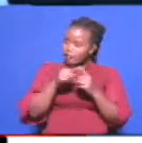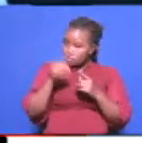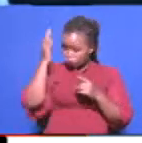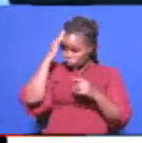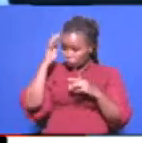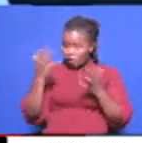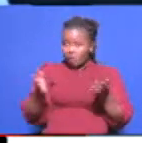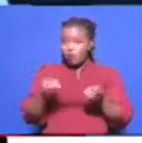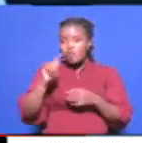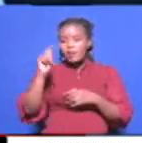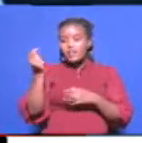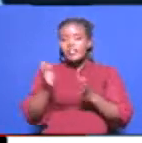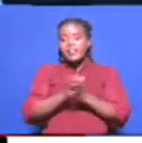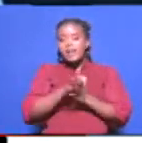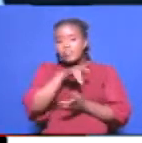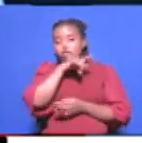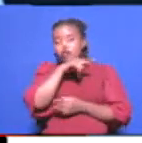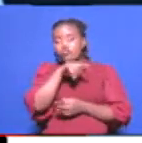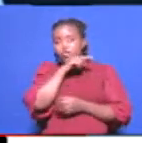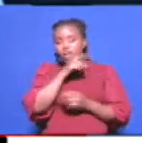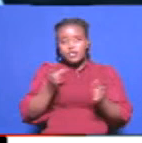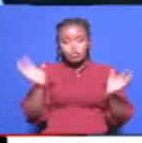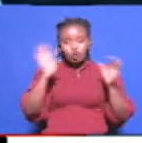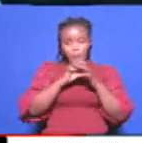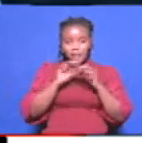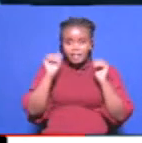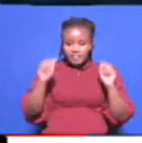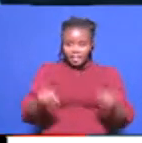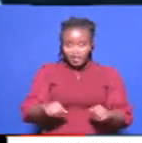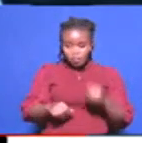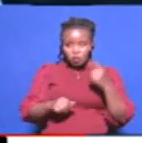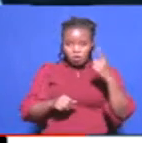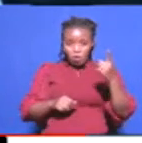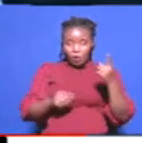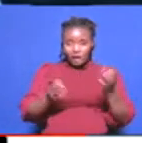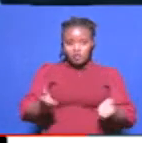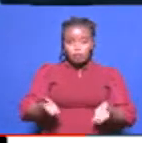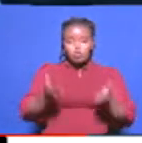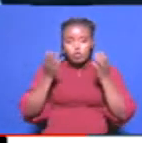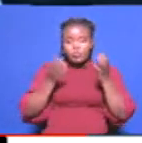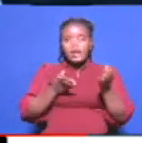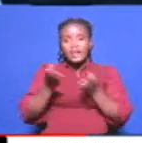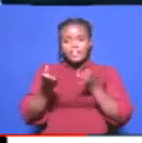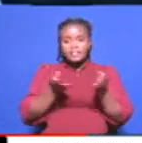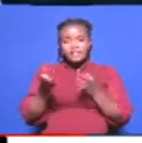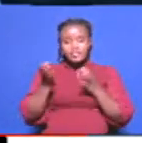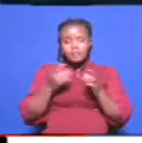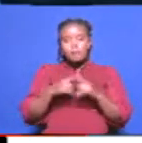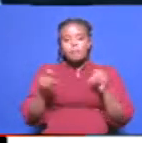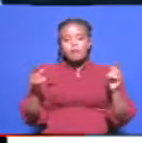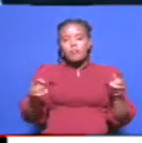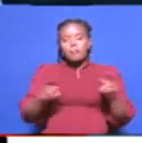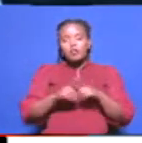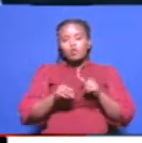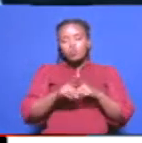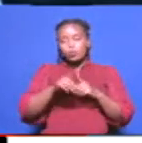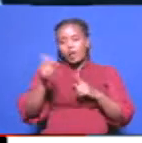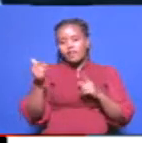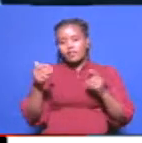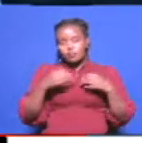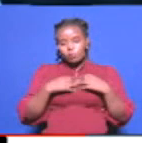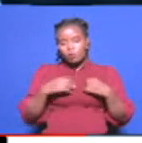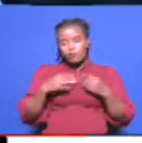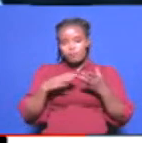better cooperate, one, to enhance trade, but also two, to deal with the bottlenecks, the tariff and